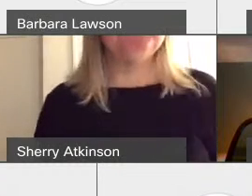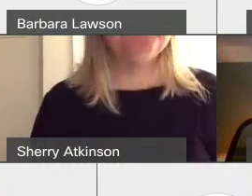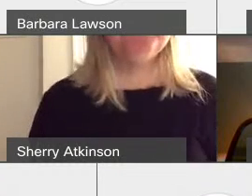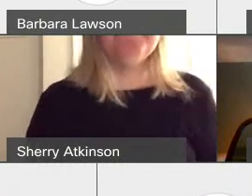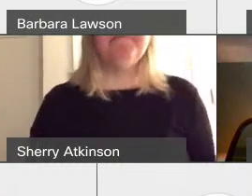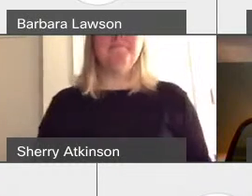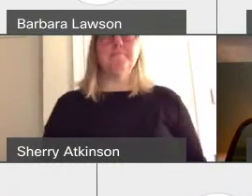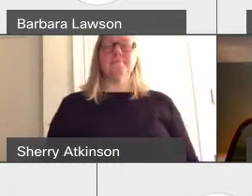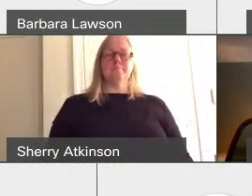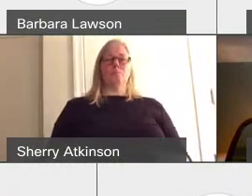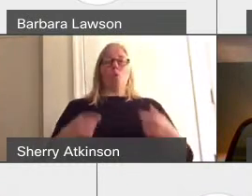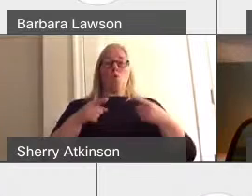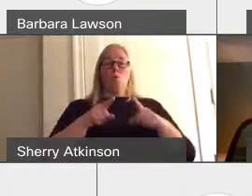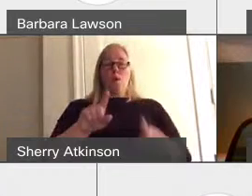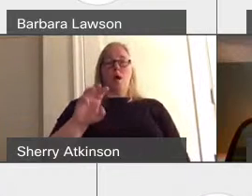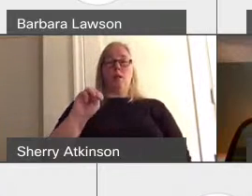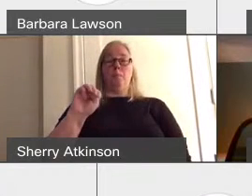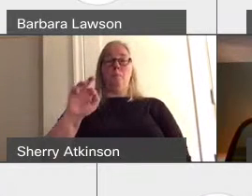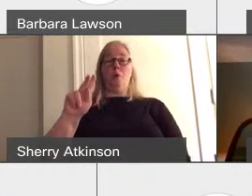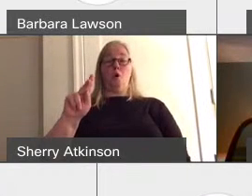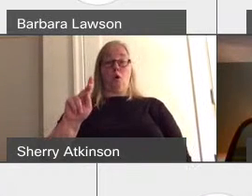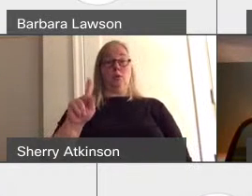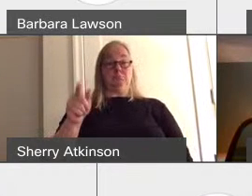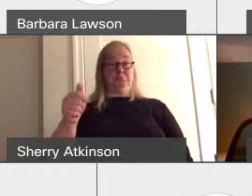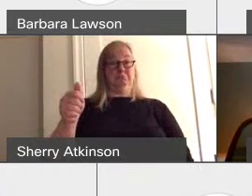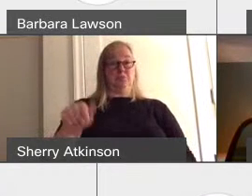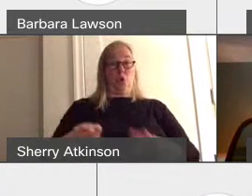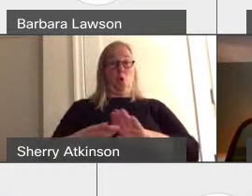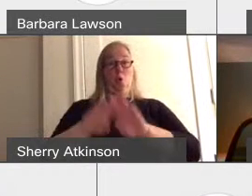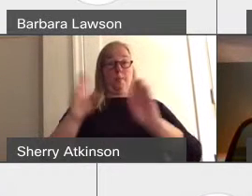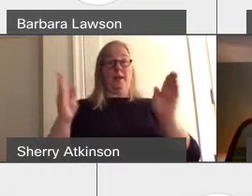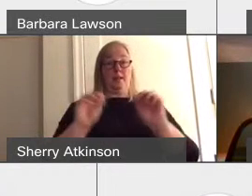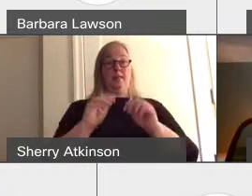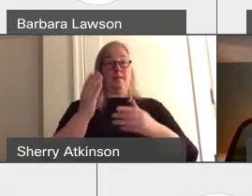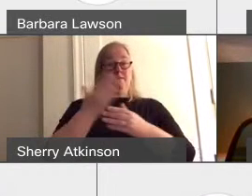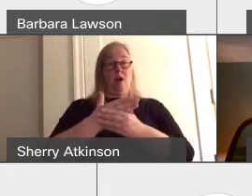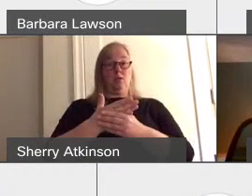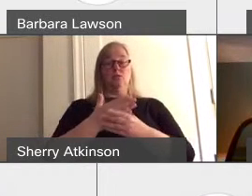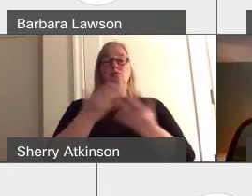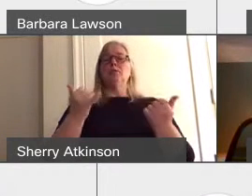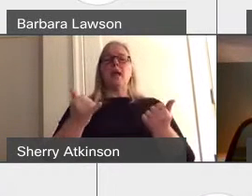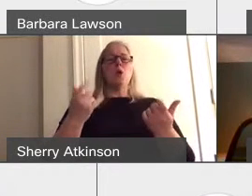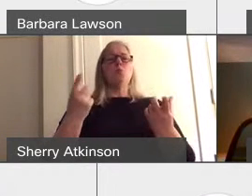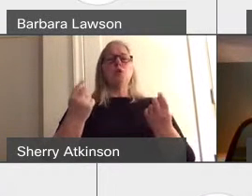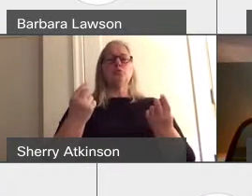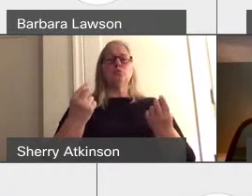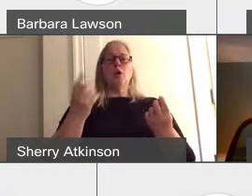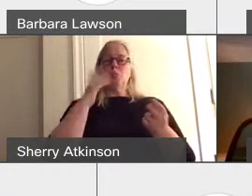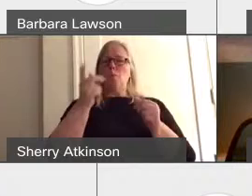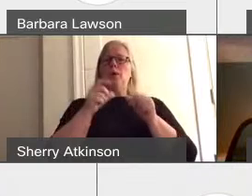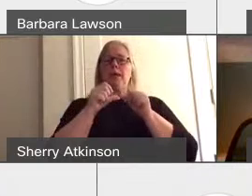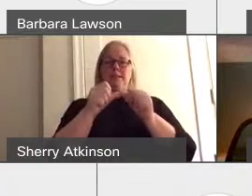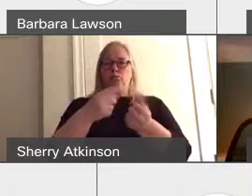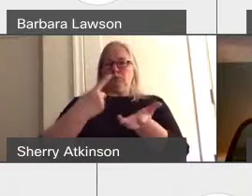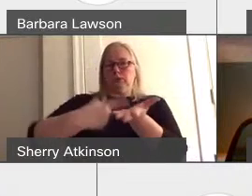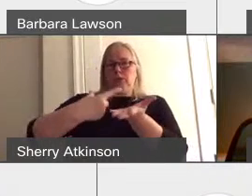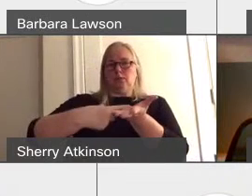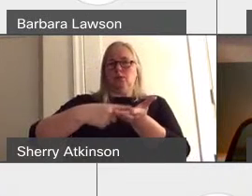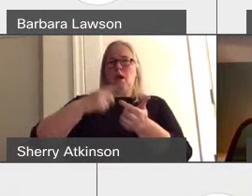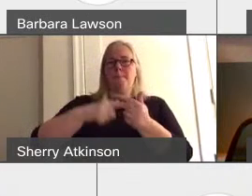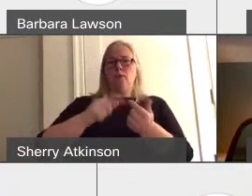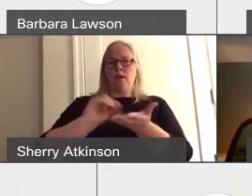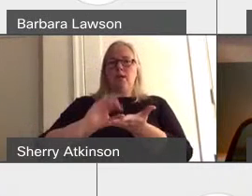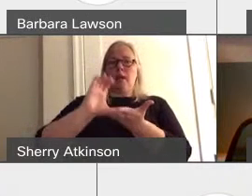Okay, so while Mark is opening the files, today we really try to continue the discussion about capital